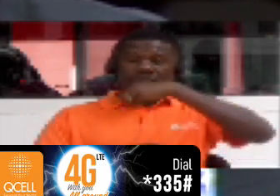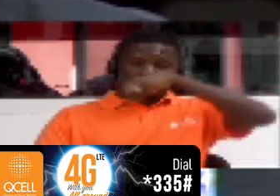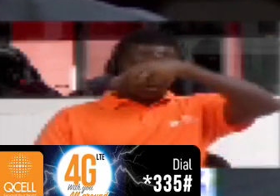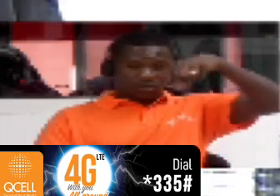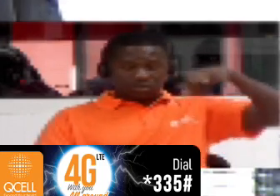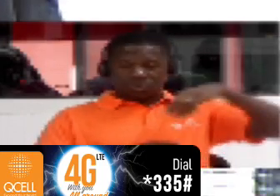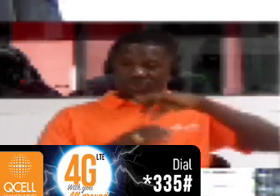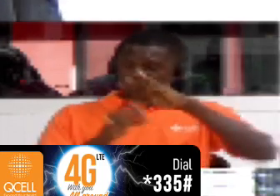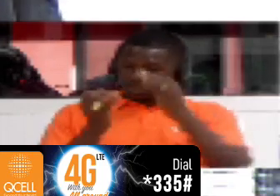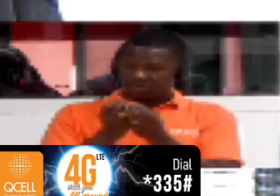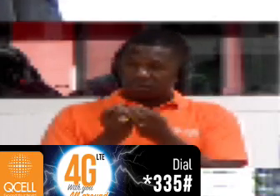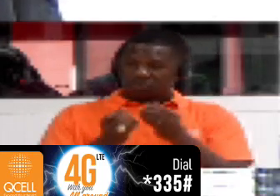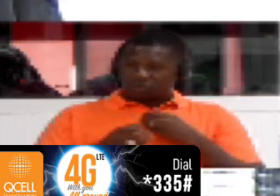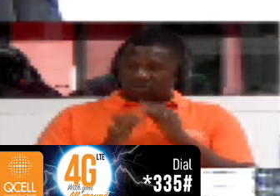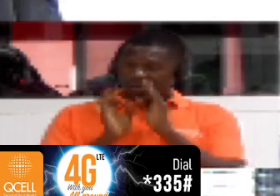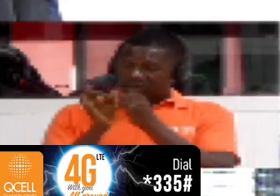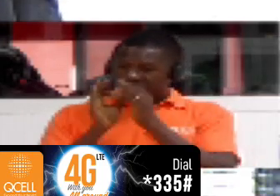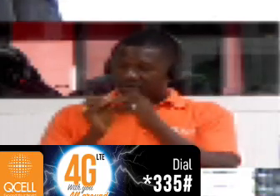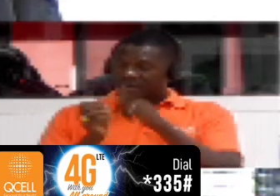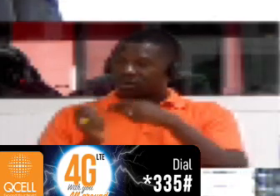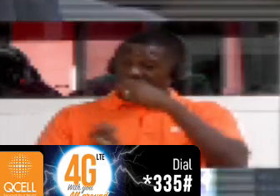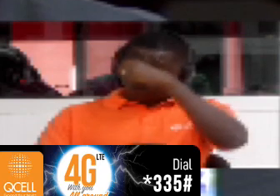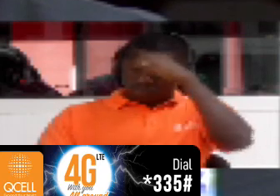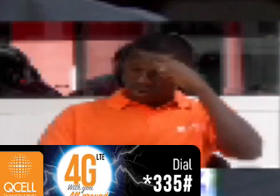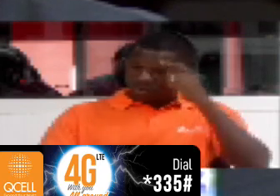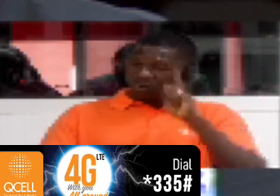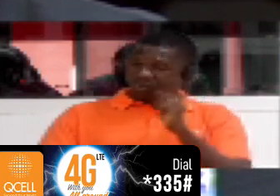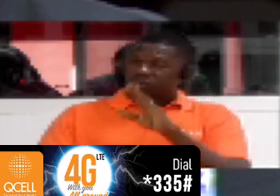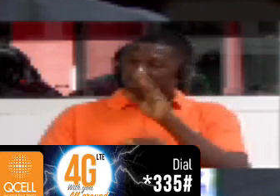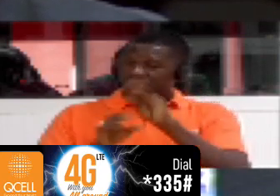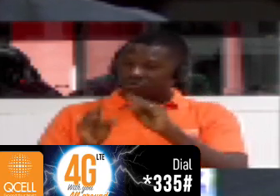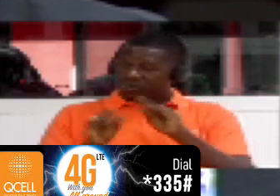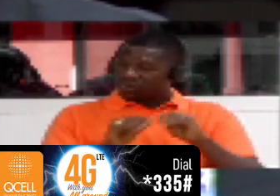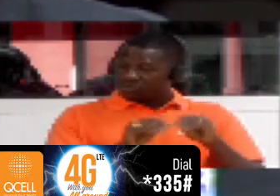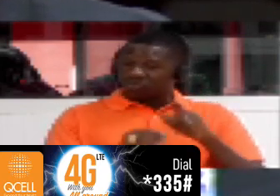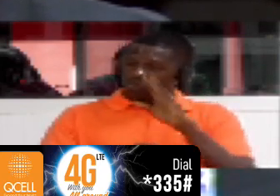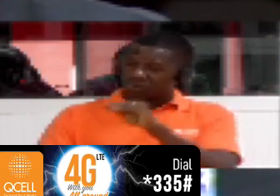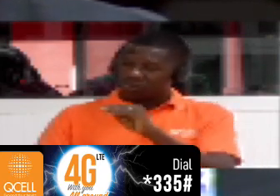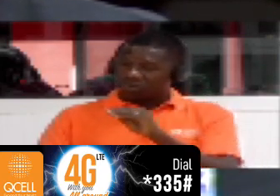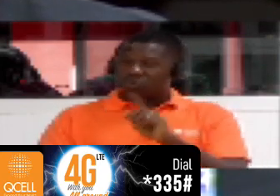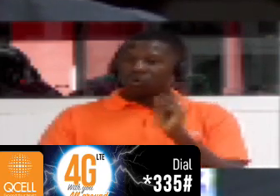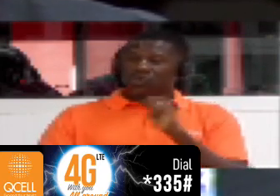duties? What it was that you were supposed to be doing as a member of the patrol team?